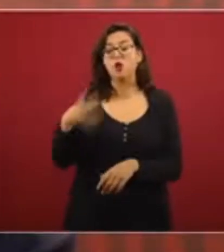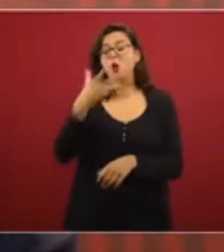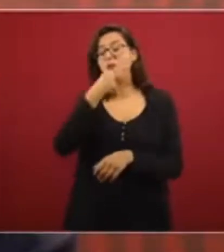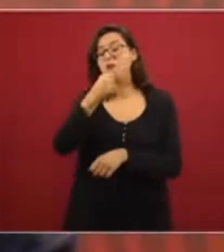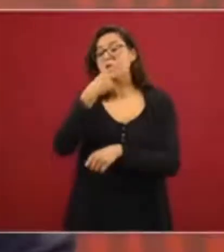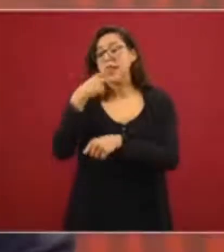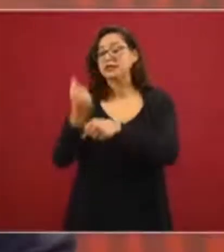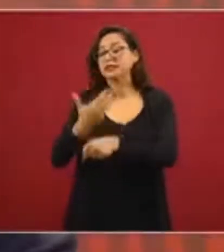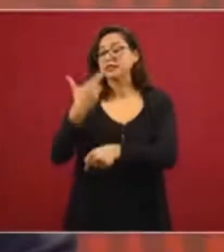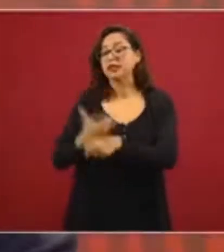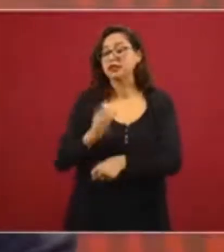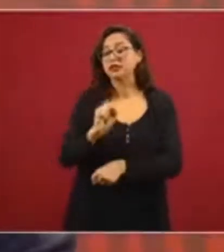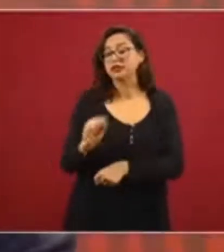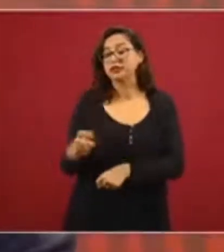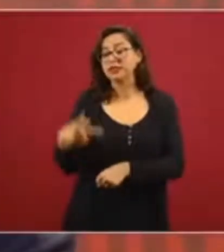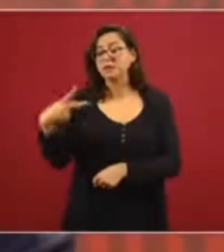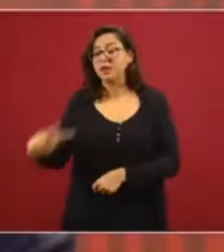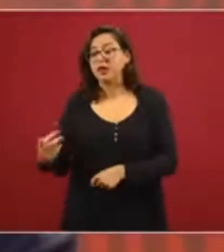estaba al servicio